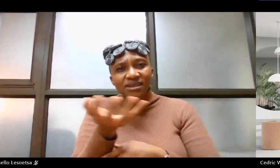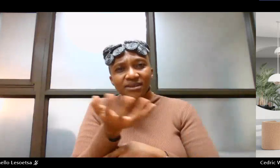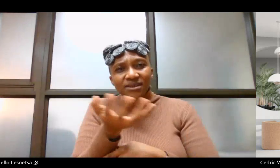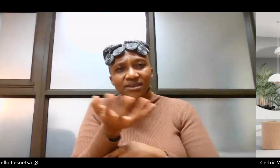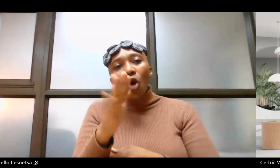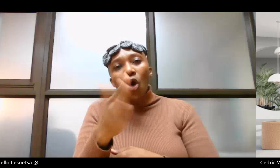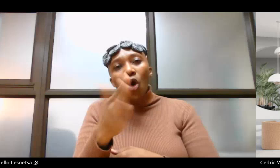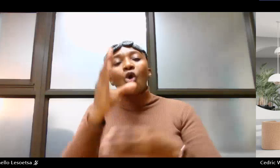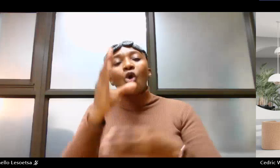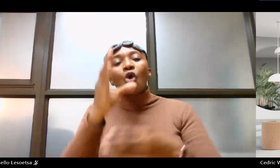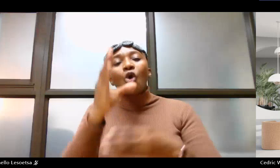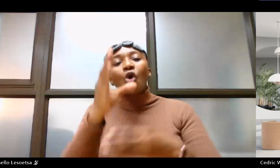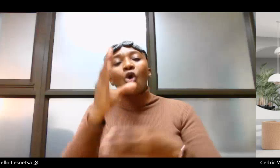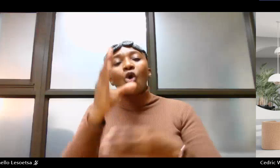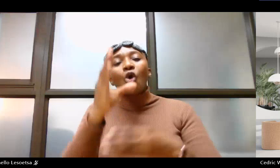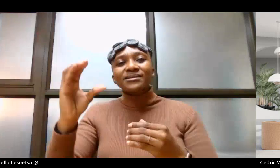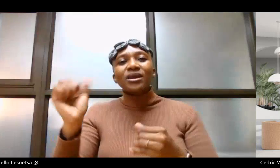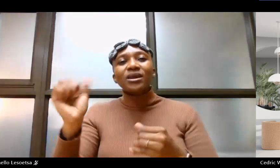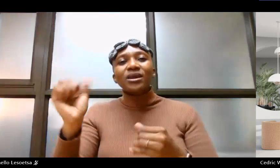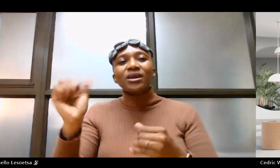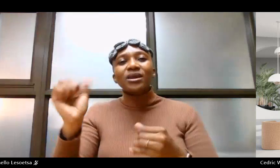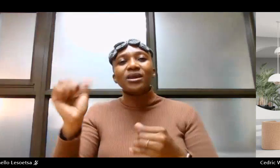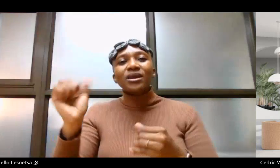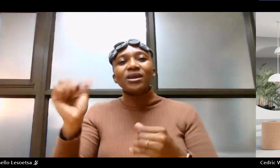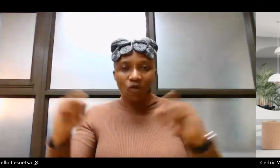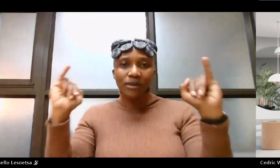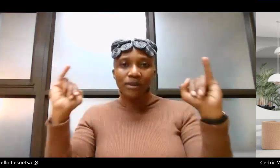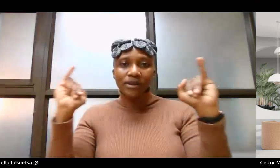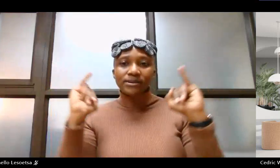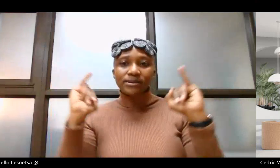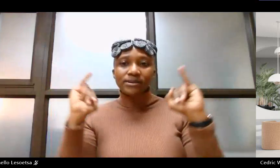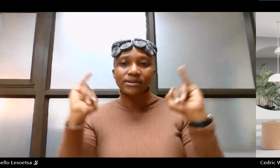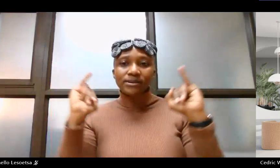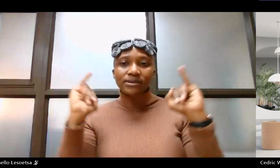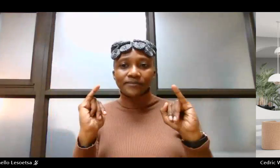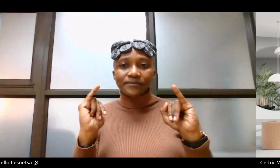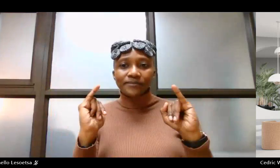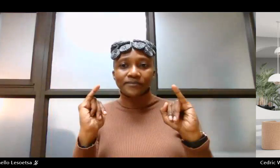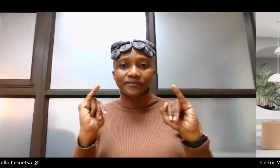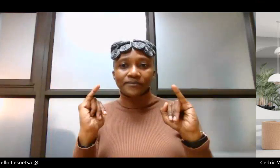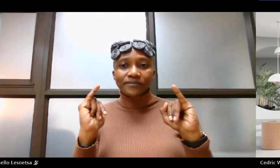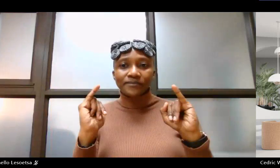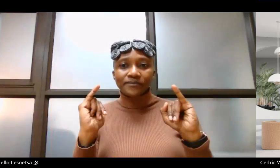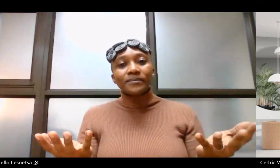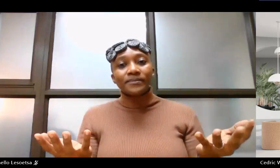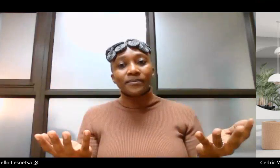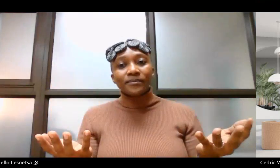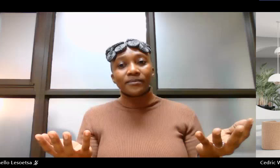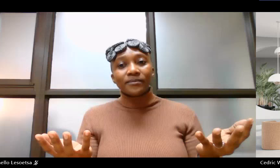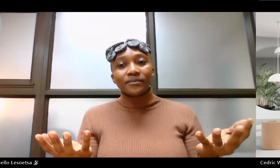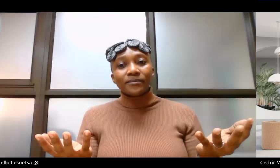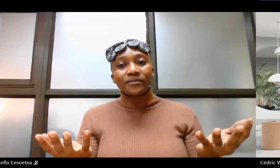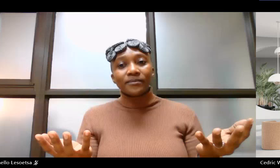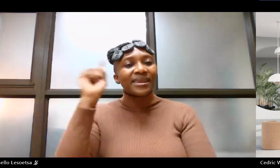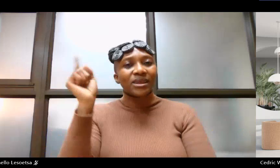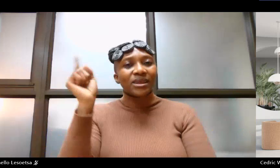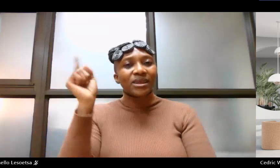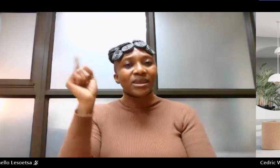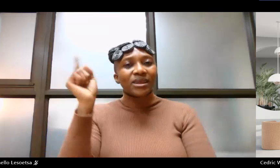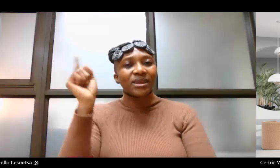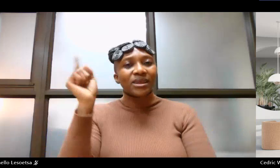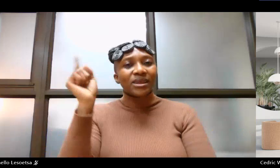colonizing of information. I'm thinking from where